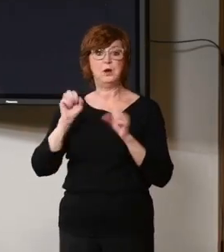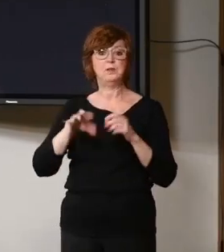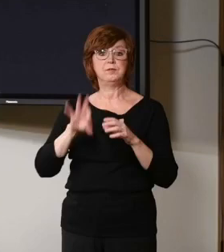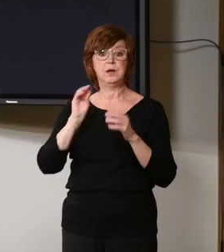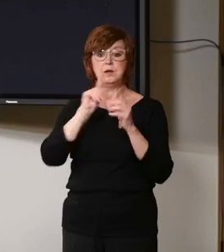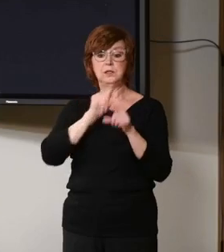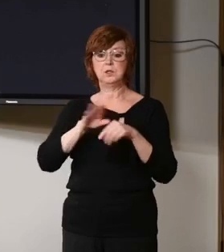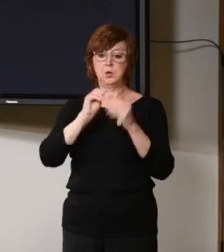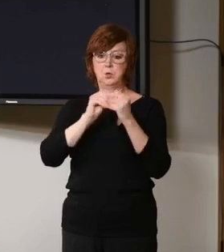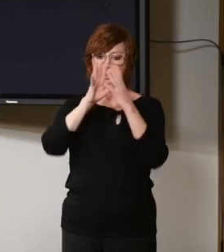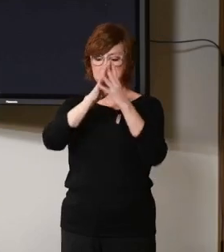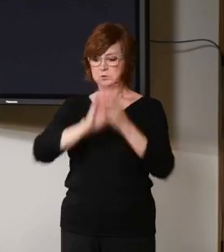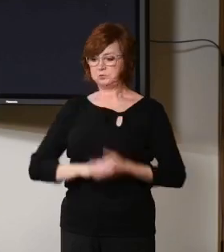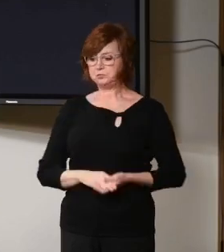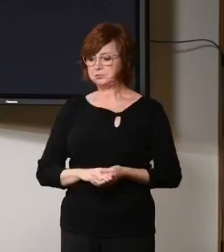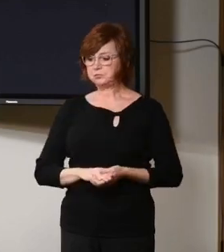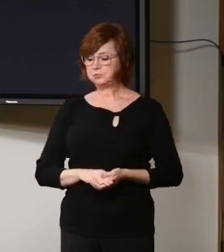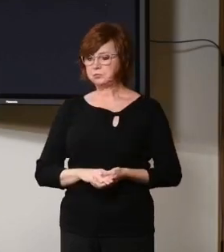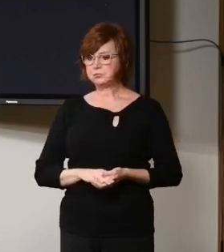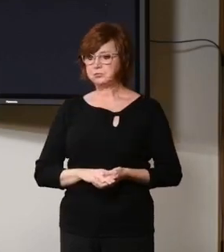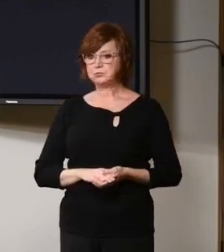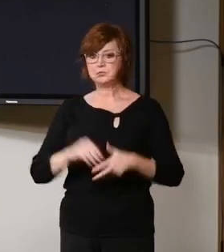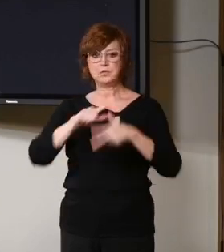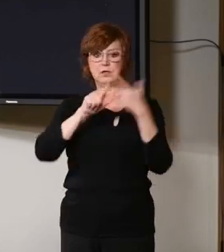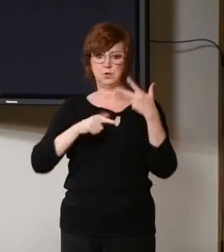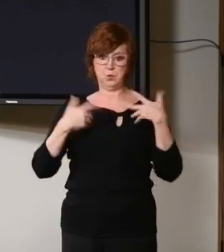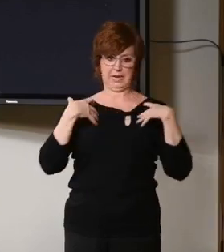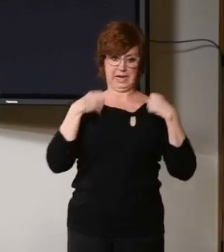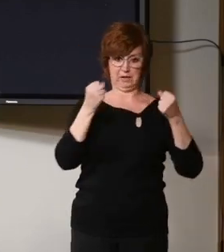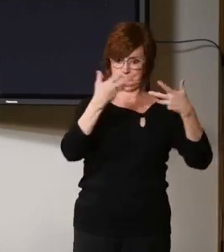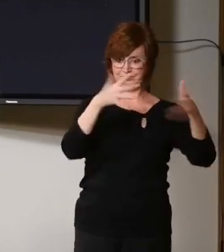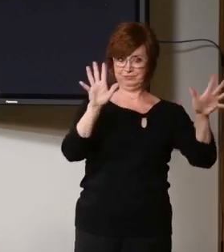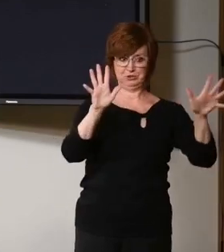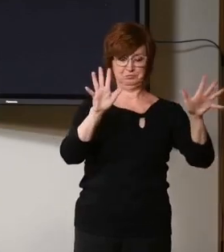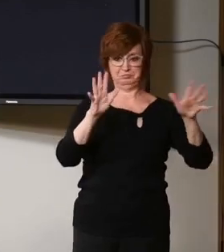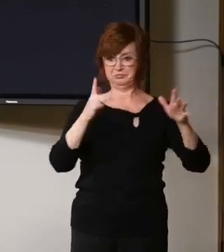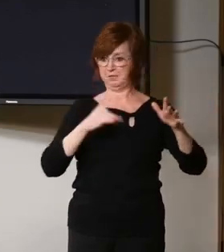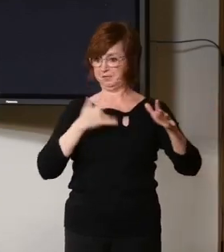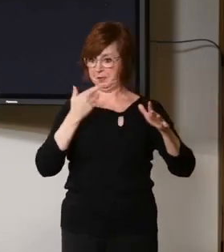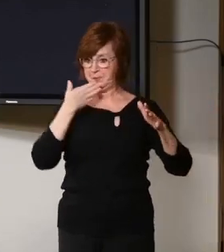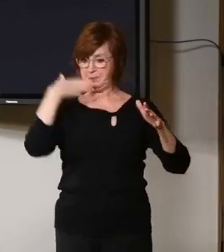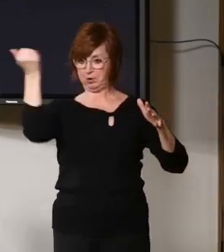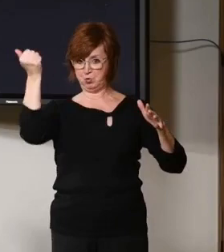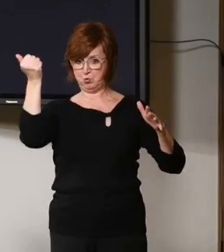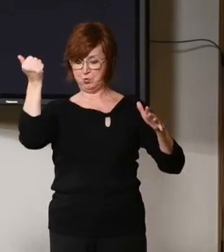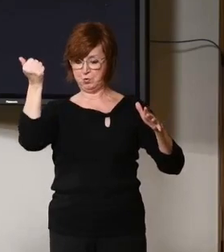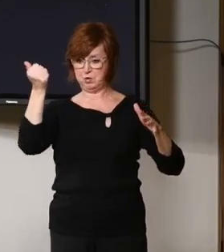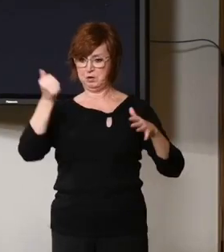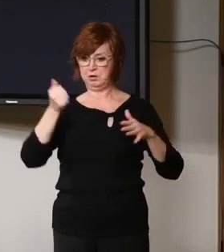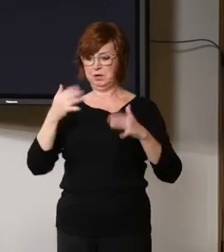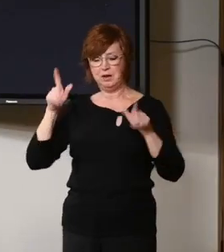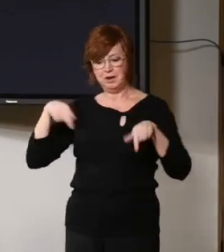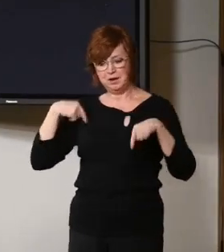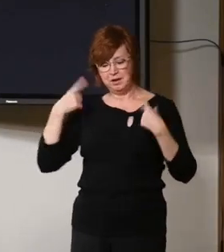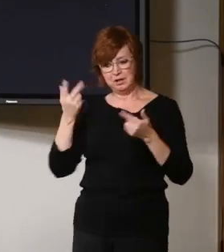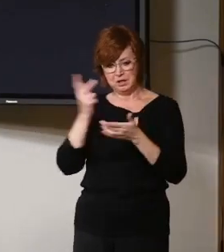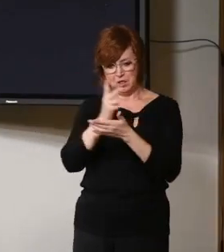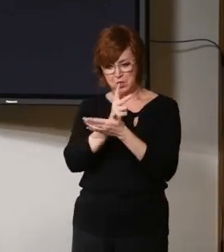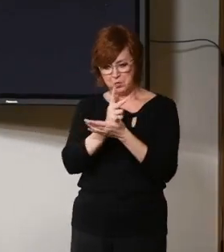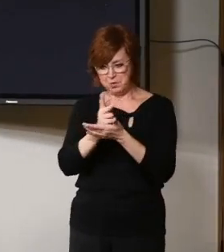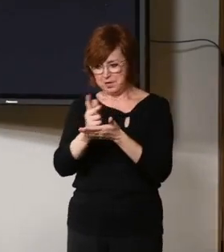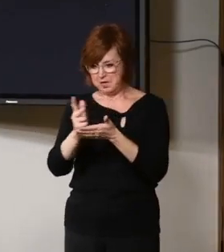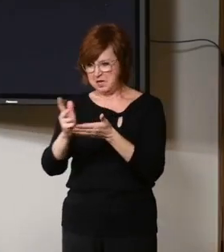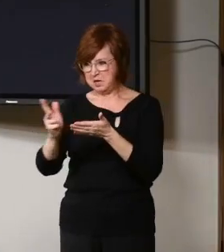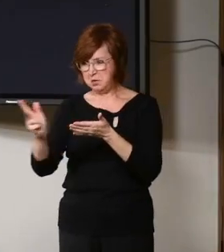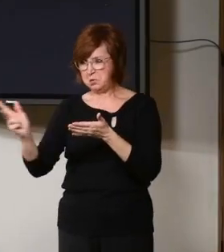3 people, I'm happy to say, have recovered. So as we can see now, with 3 weeks, almost three